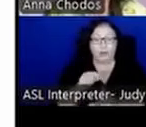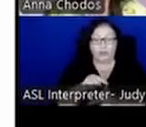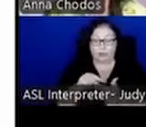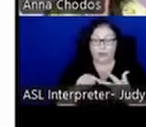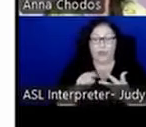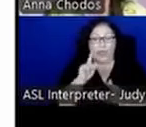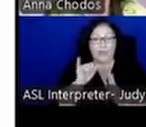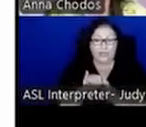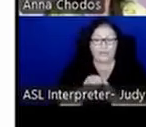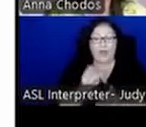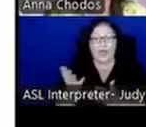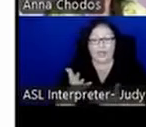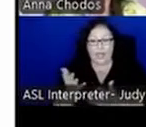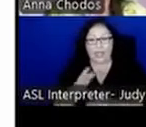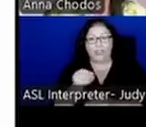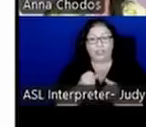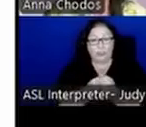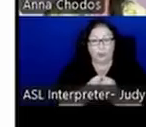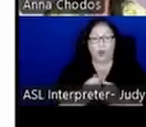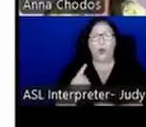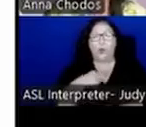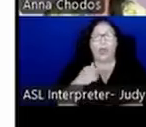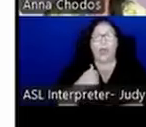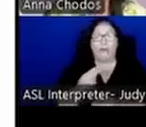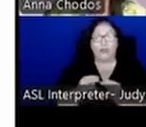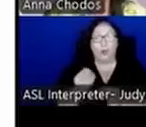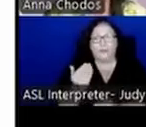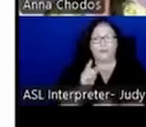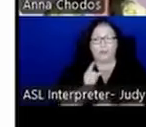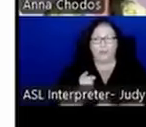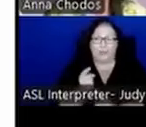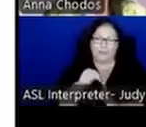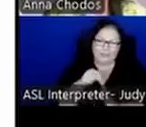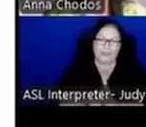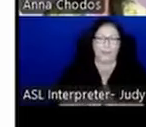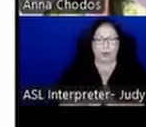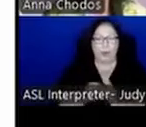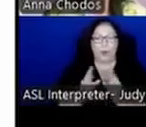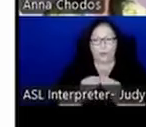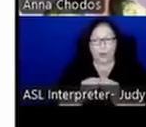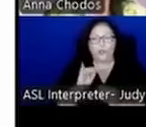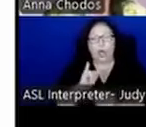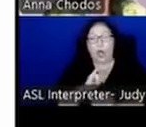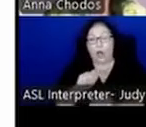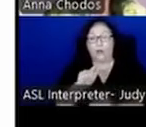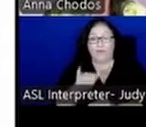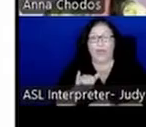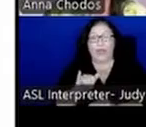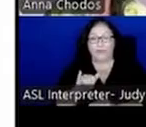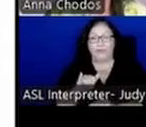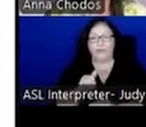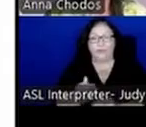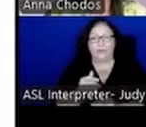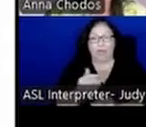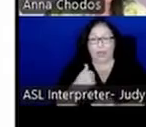short 15-minute deeper dive webinars. All of these things come with continuing education credits as well, because we know that's